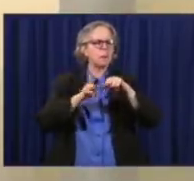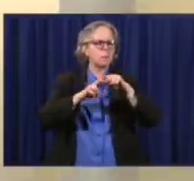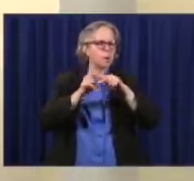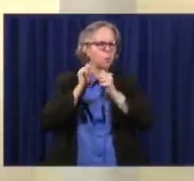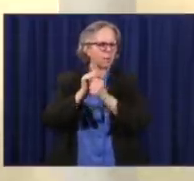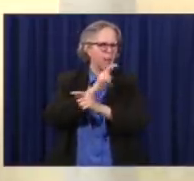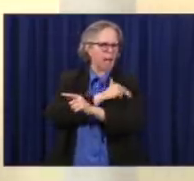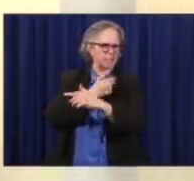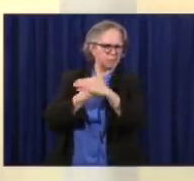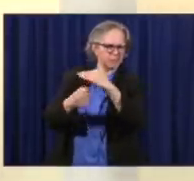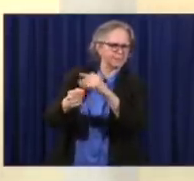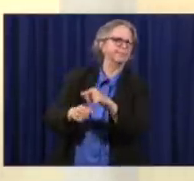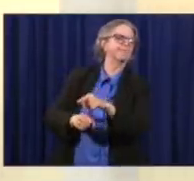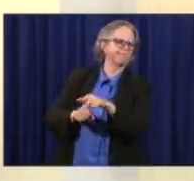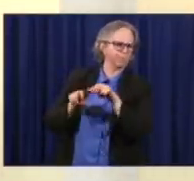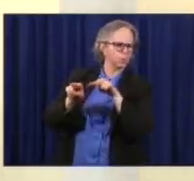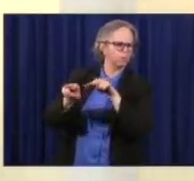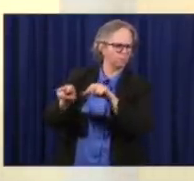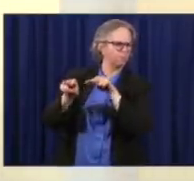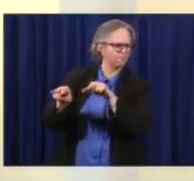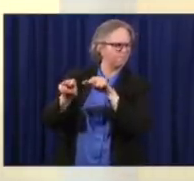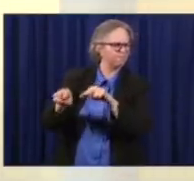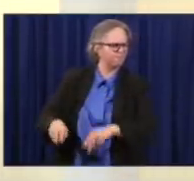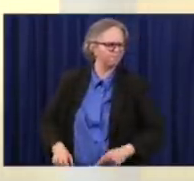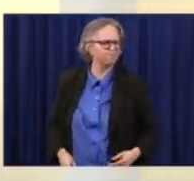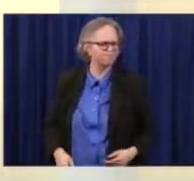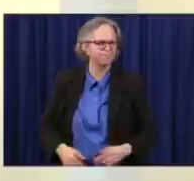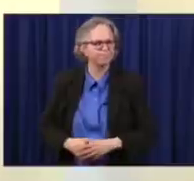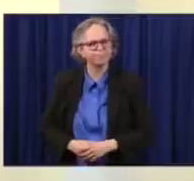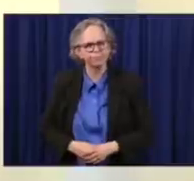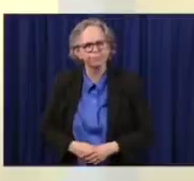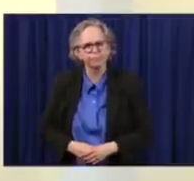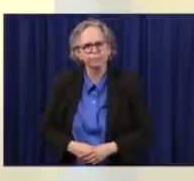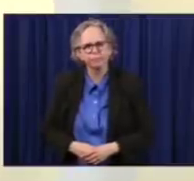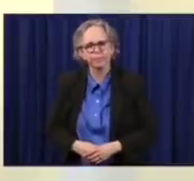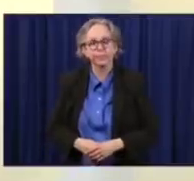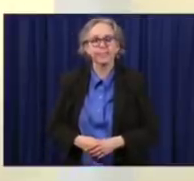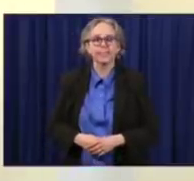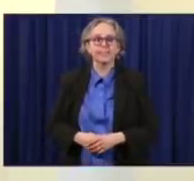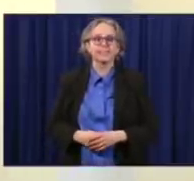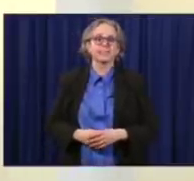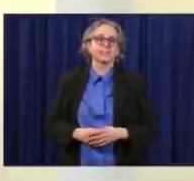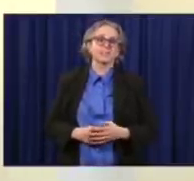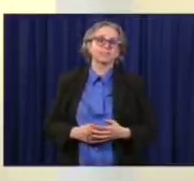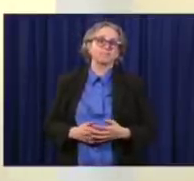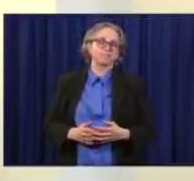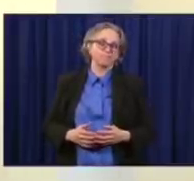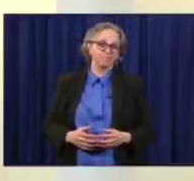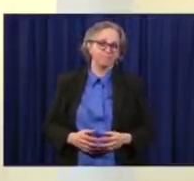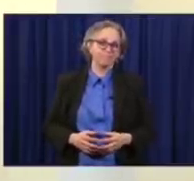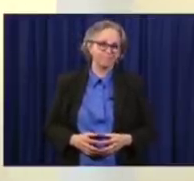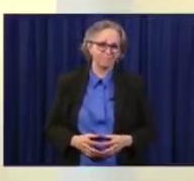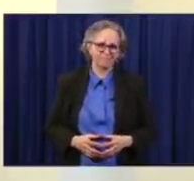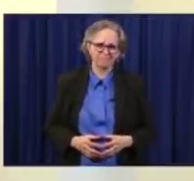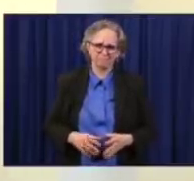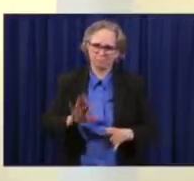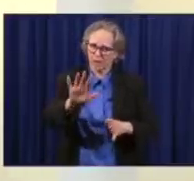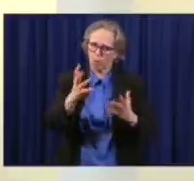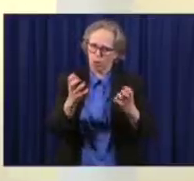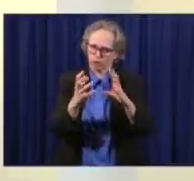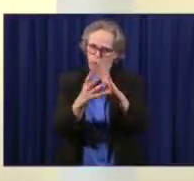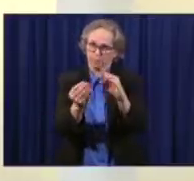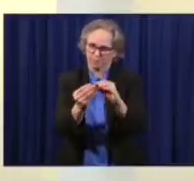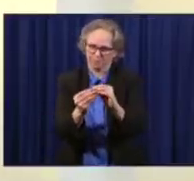So that would be our numbers. I want to just say I really appreciate